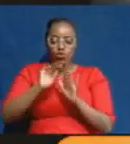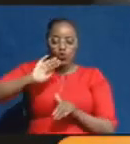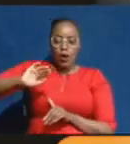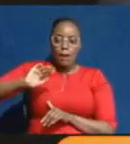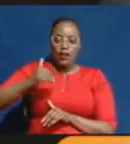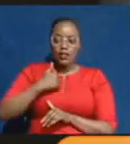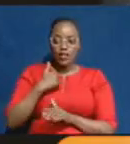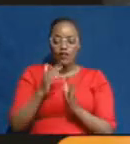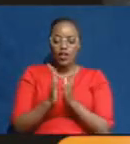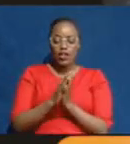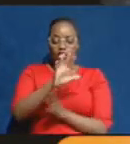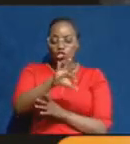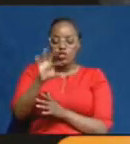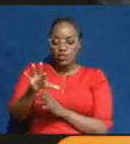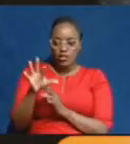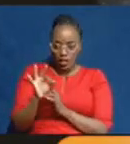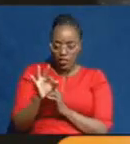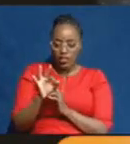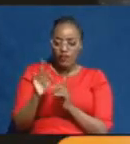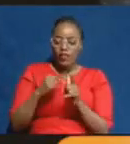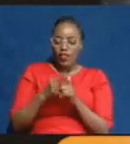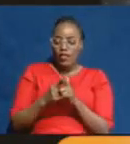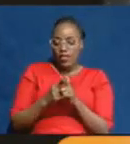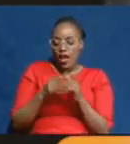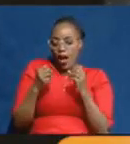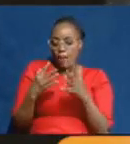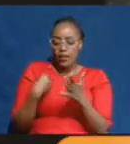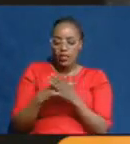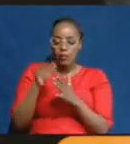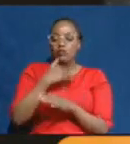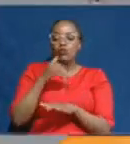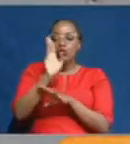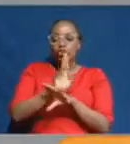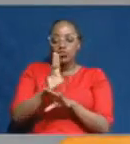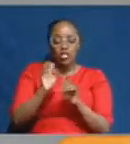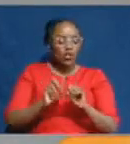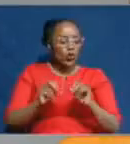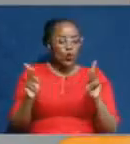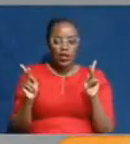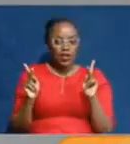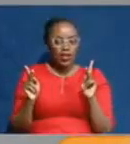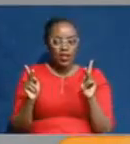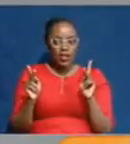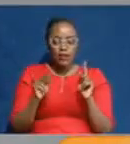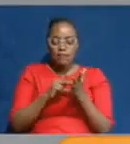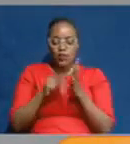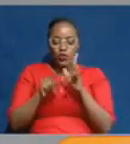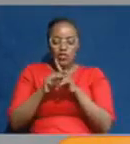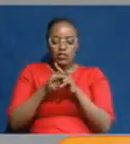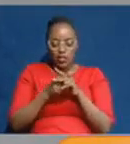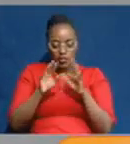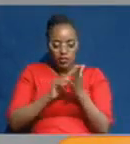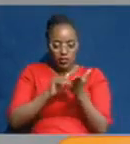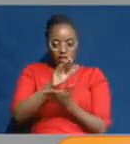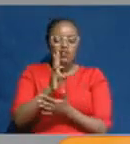balance, and then you select the outlet, the amount that you want to spend, and okay, so it will start dispensing